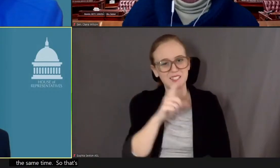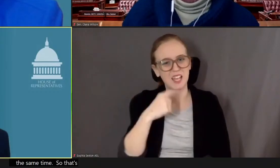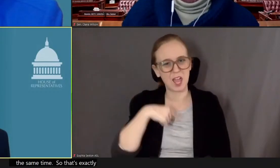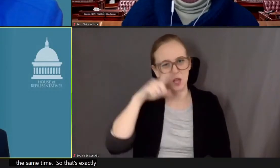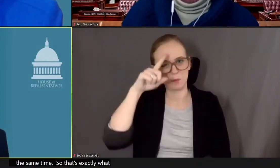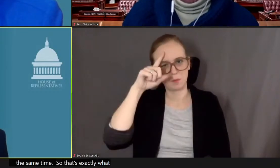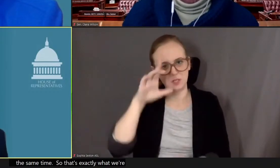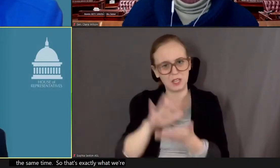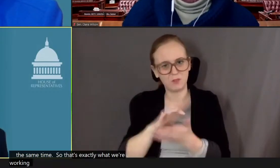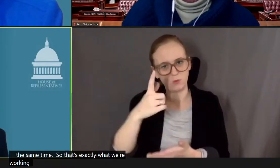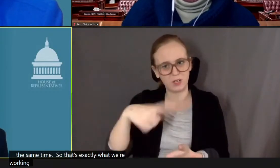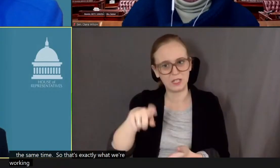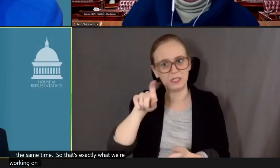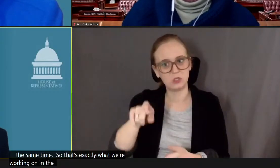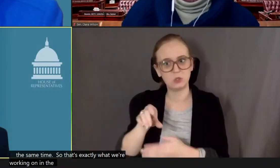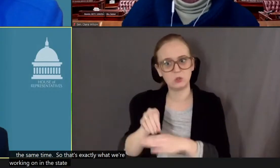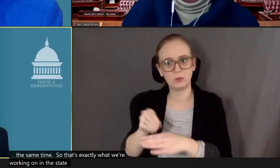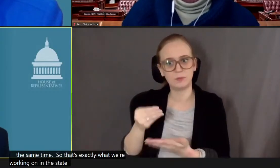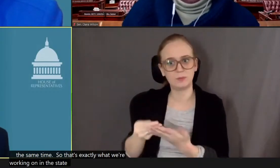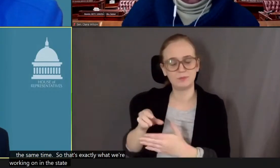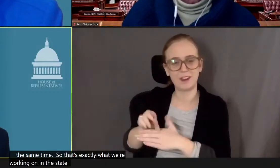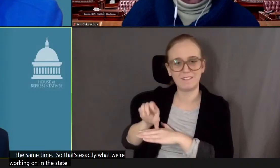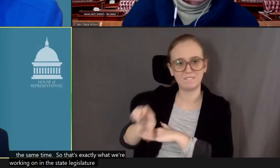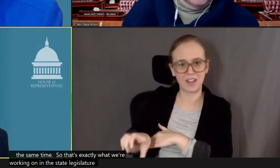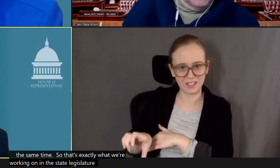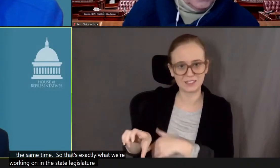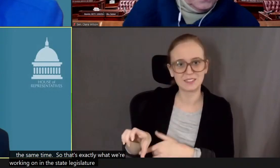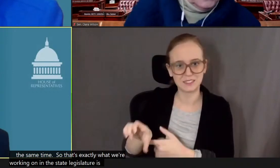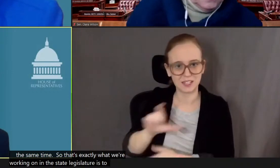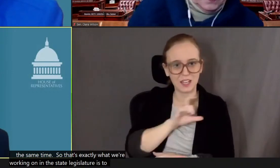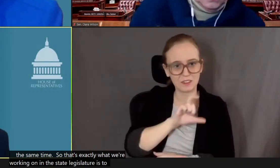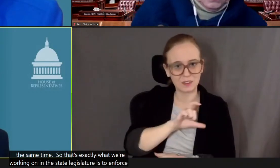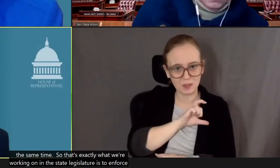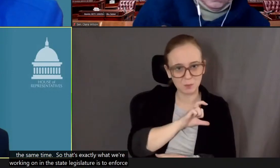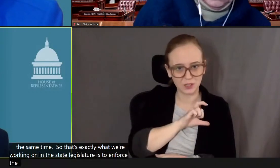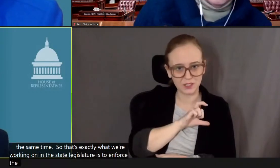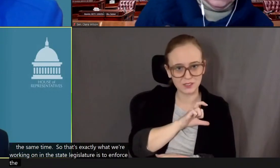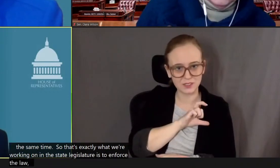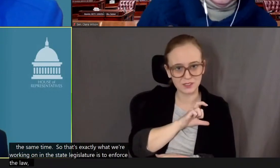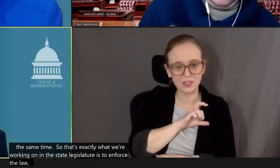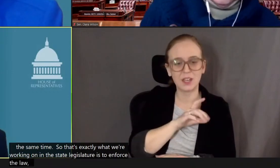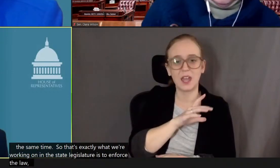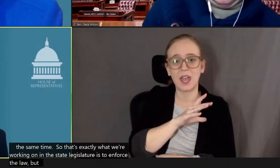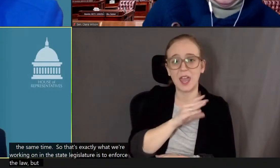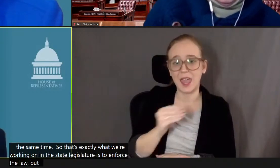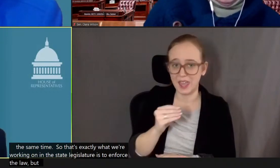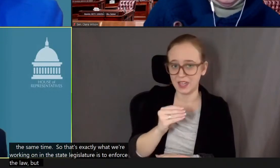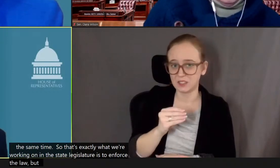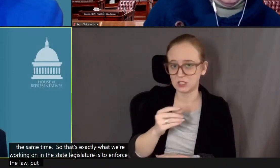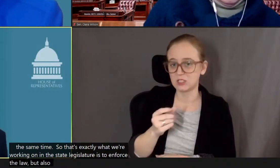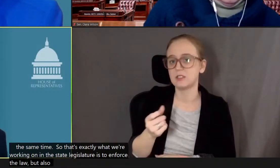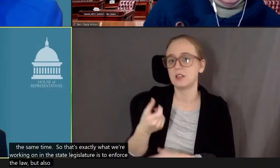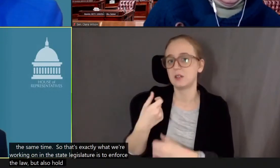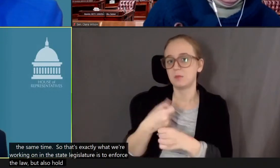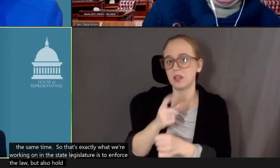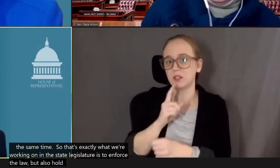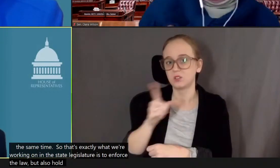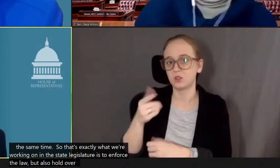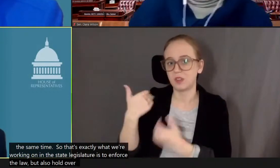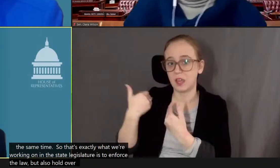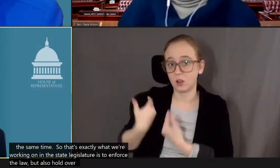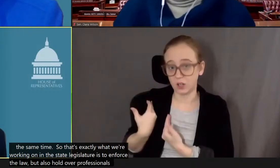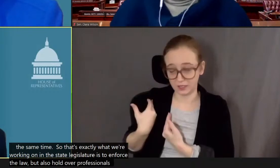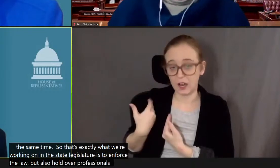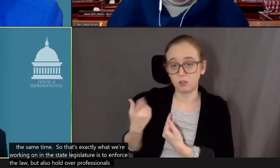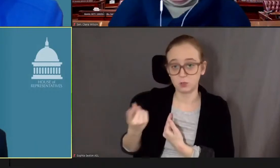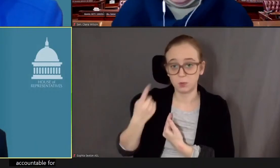on in the state legislature, is to enforce the law, but also hold our professionals accountable for the work that they do.